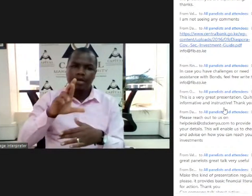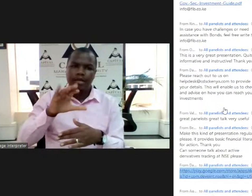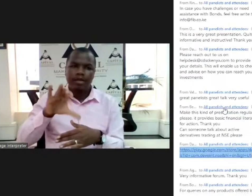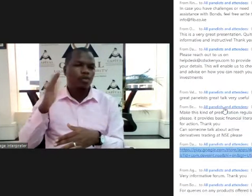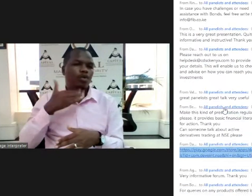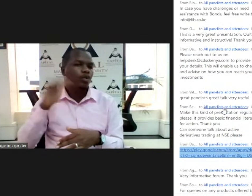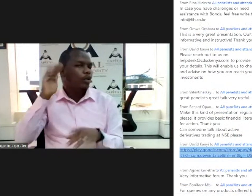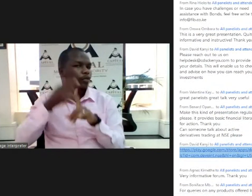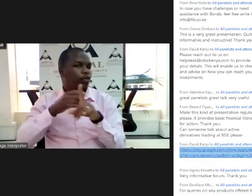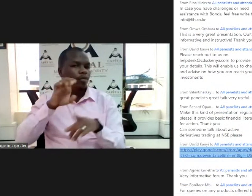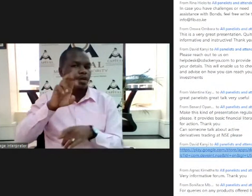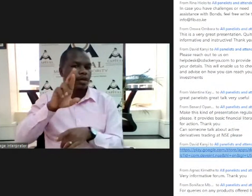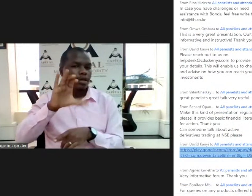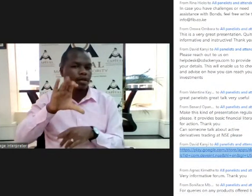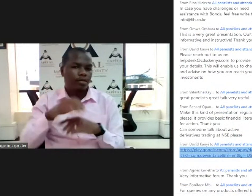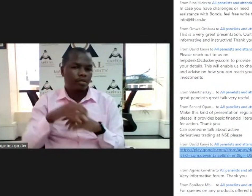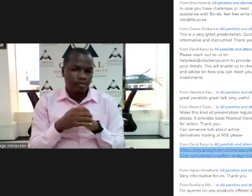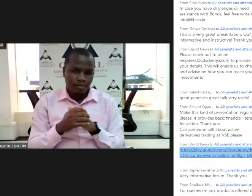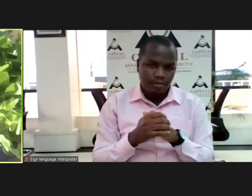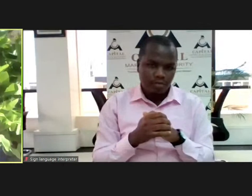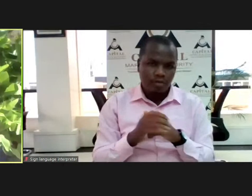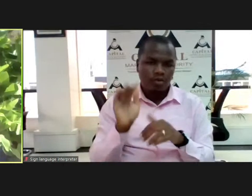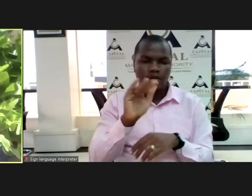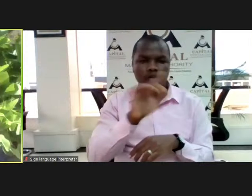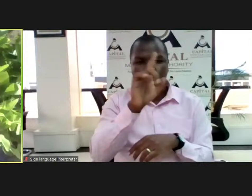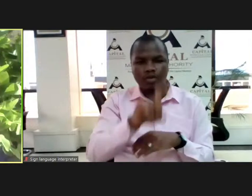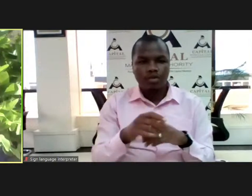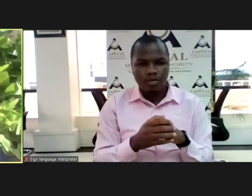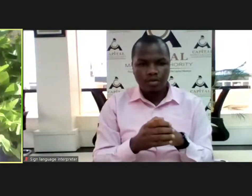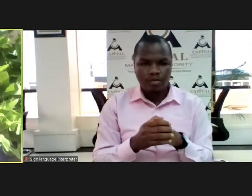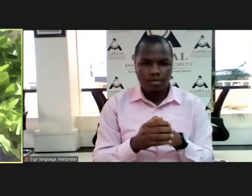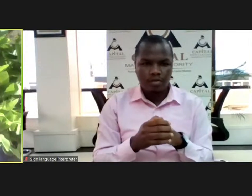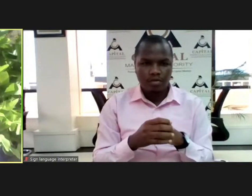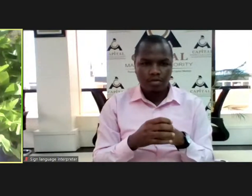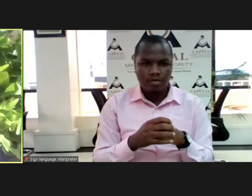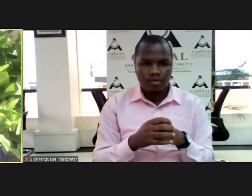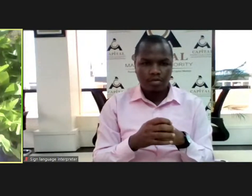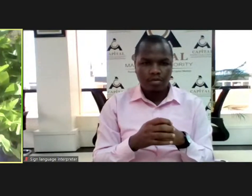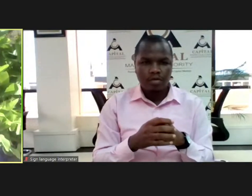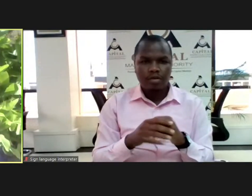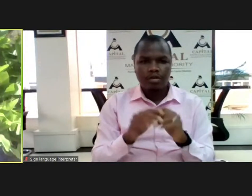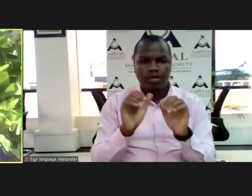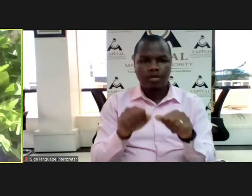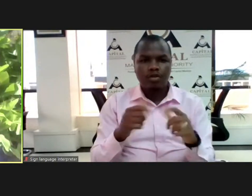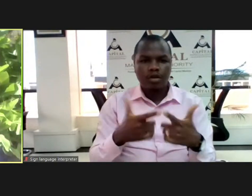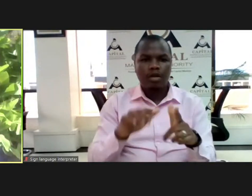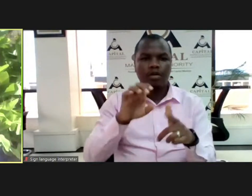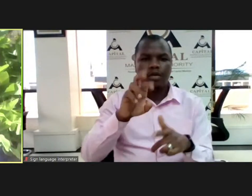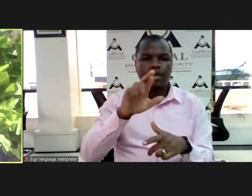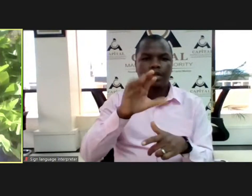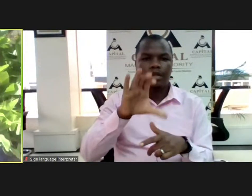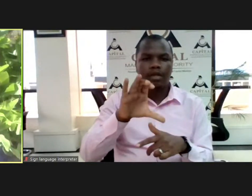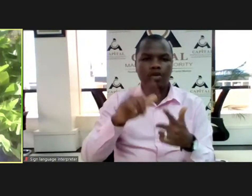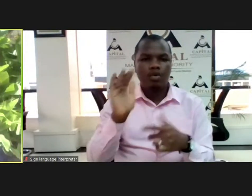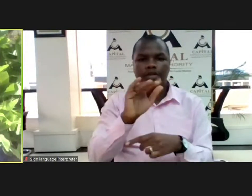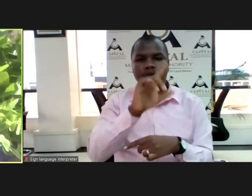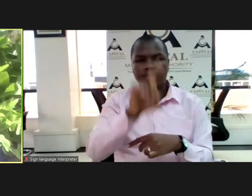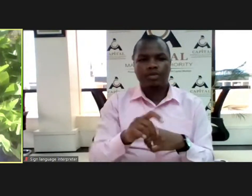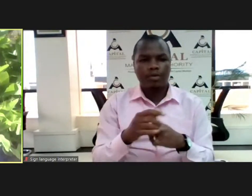maybe we can give you one chance to ask a question. Maybe Victor, are you able to allow Eric just to ask a